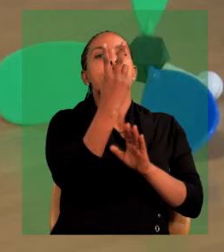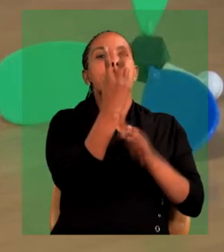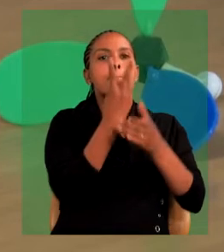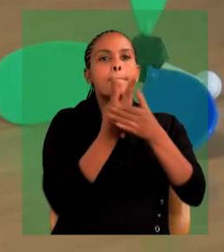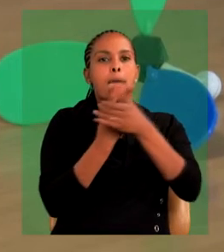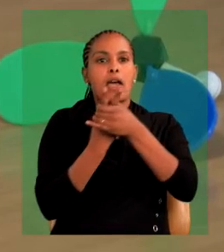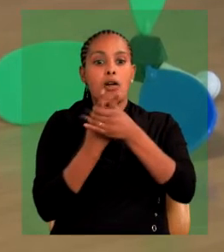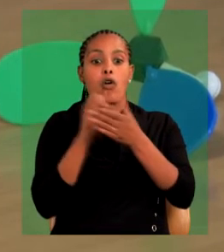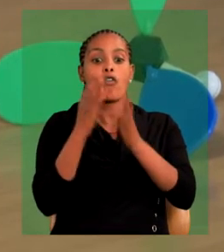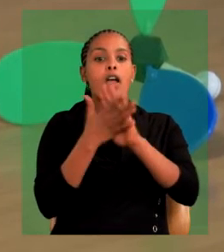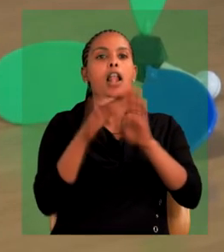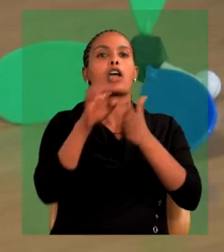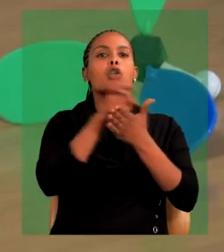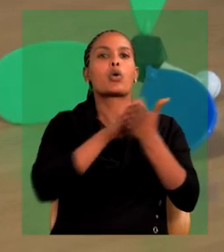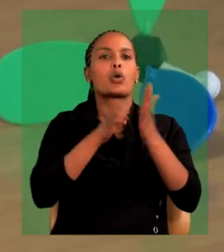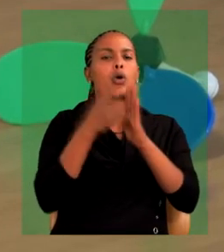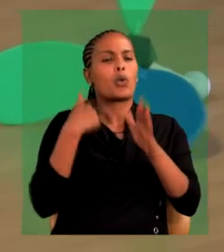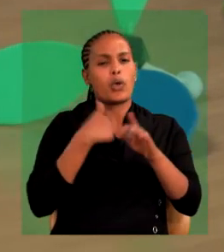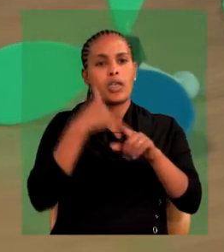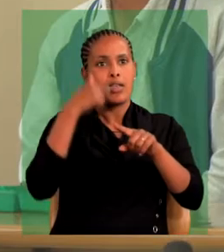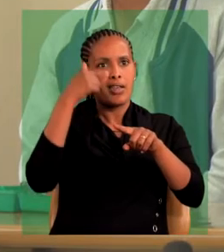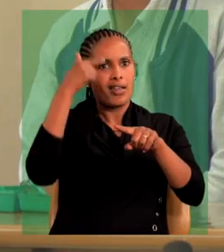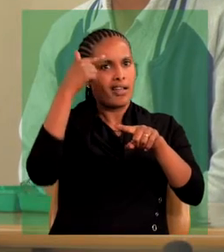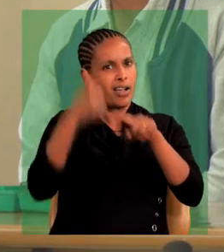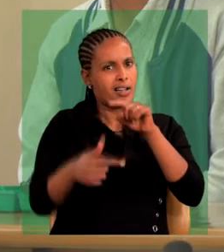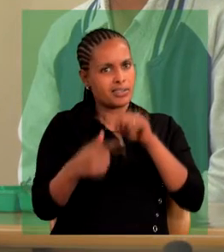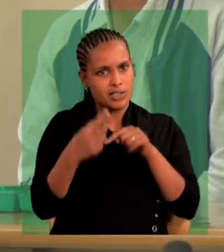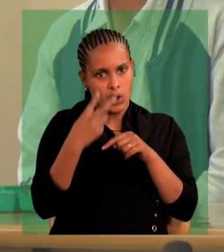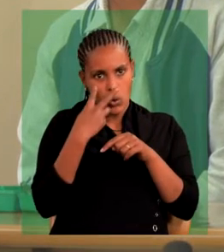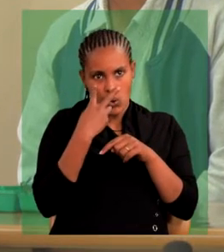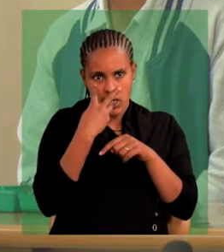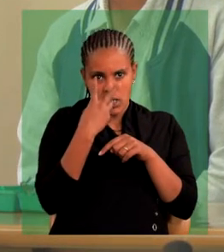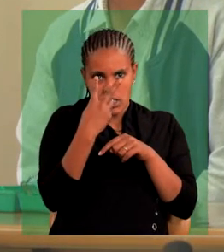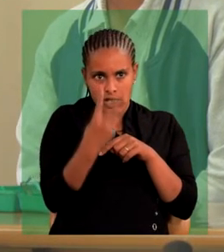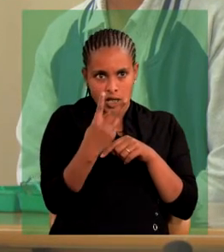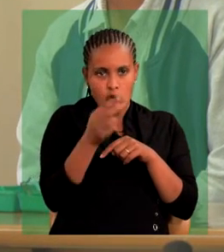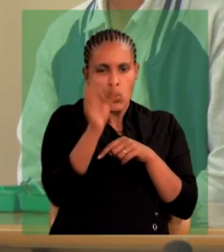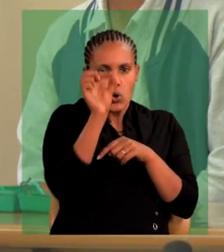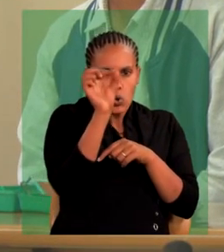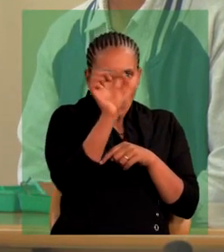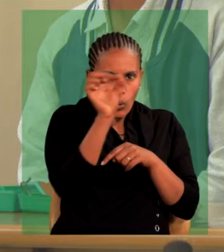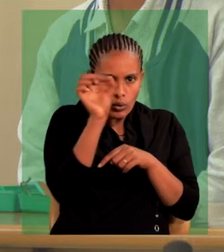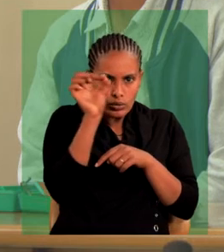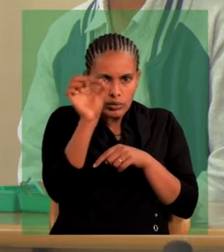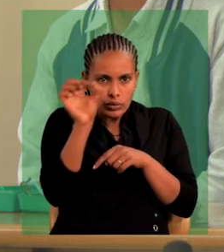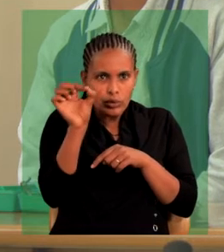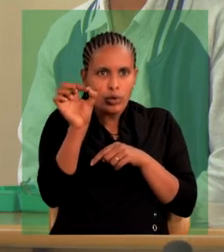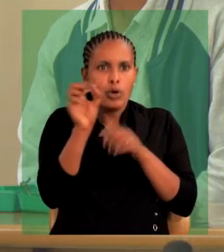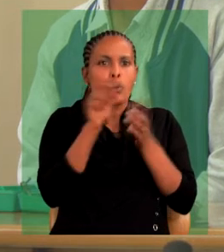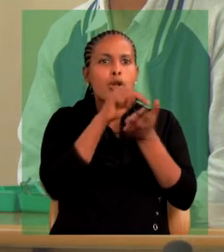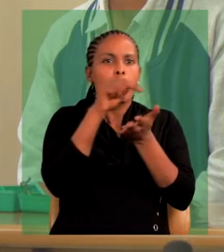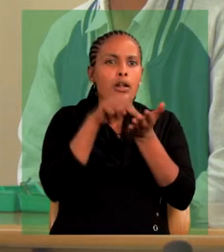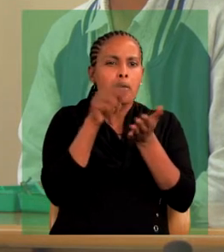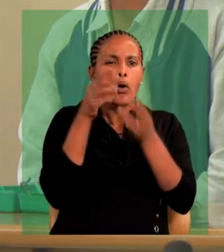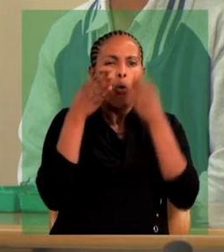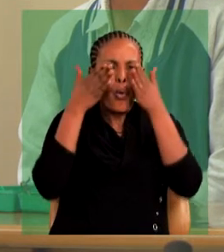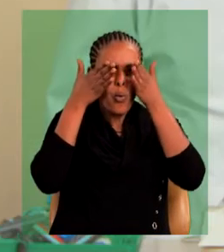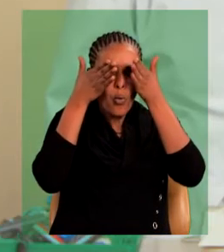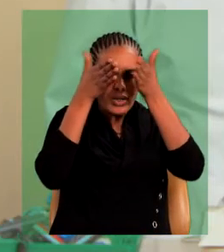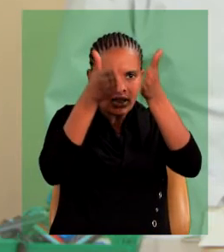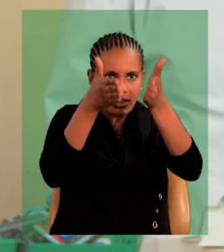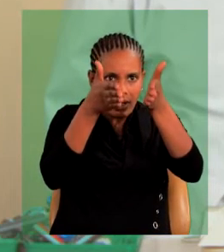electrons, bonds. We can't see them, but we see the dots. The nuclei are